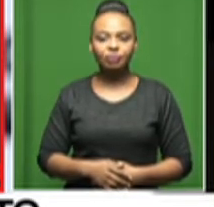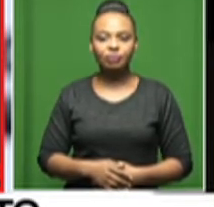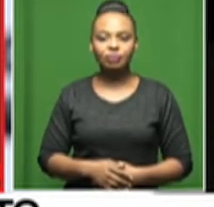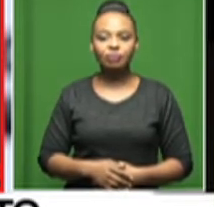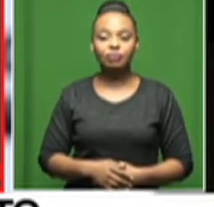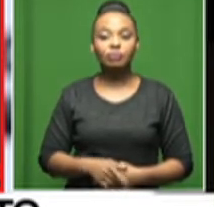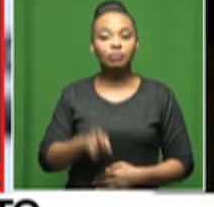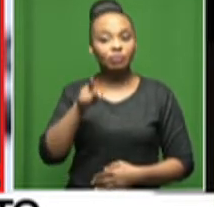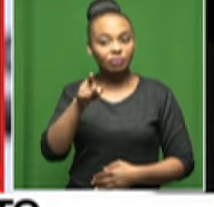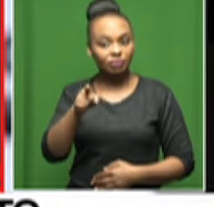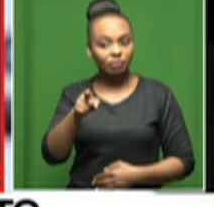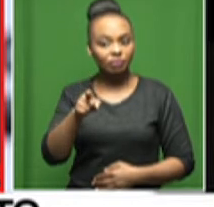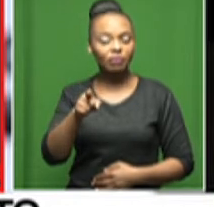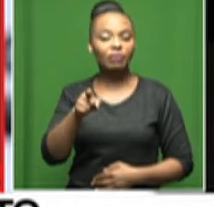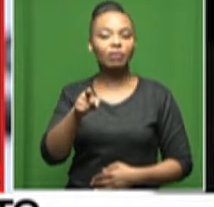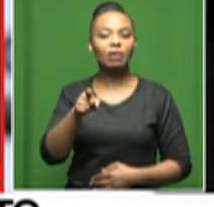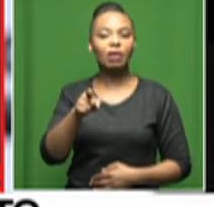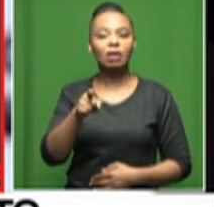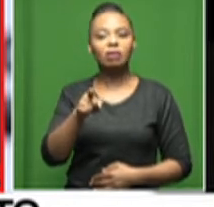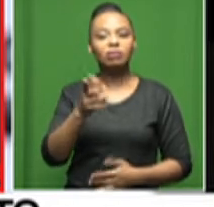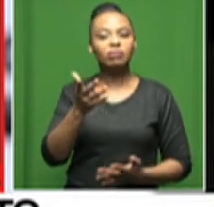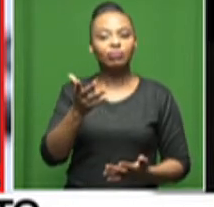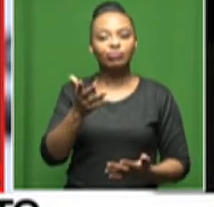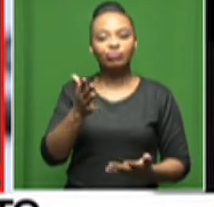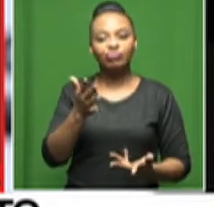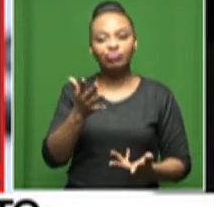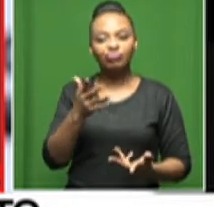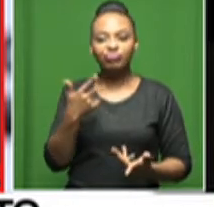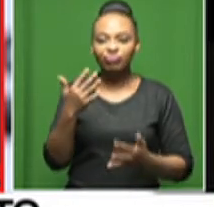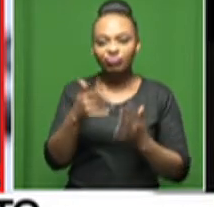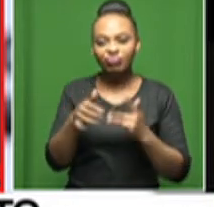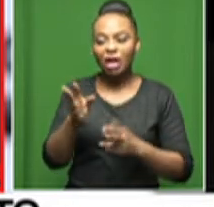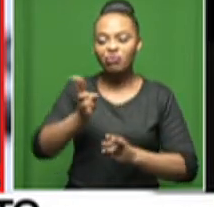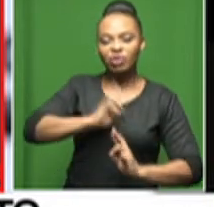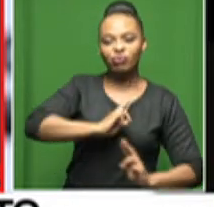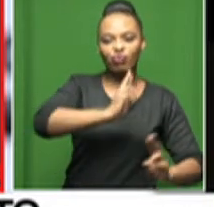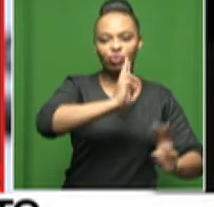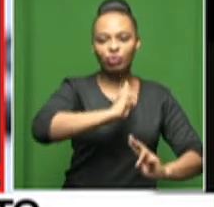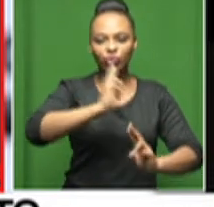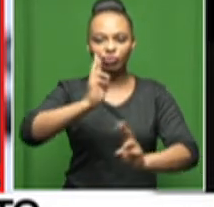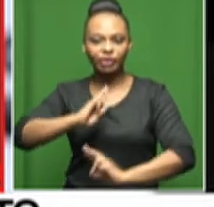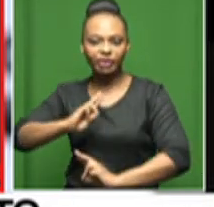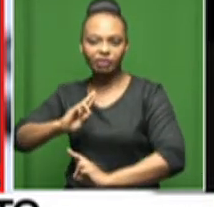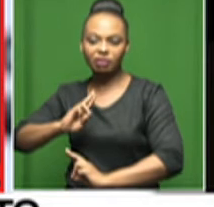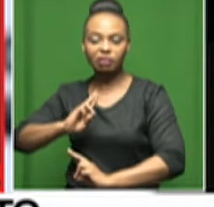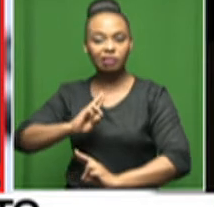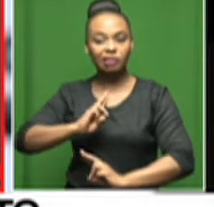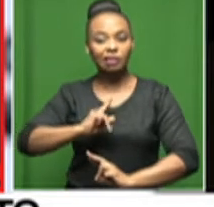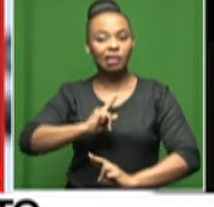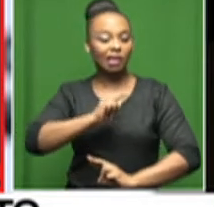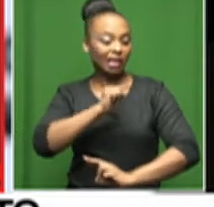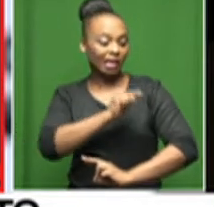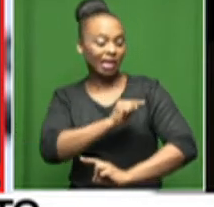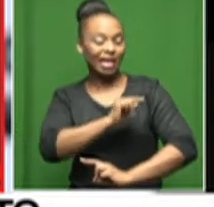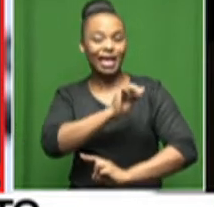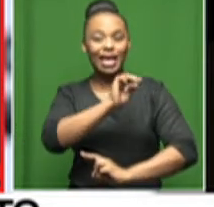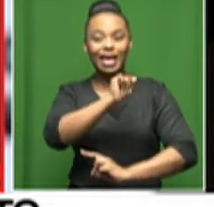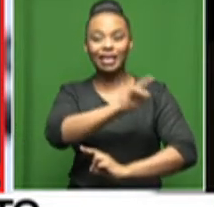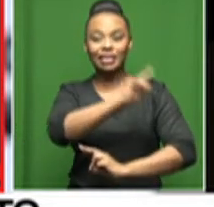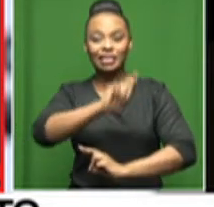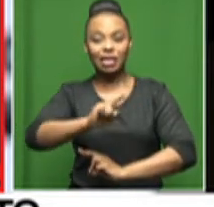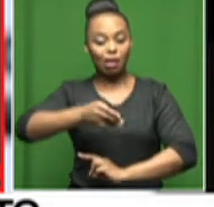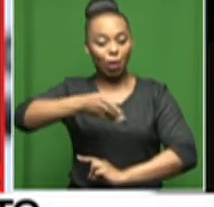obviously have got somewhere along the line, we will get the response about what to do with the Astrazeneca, and